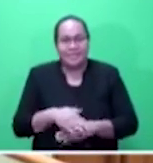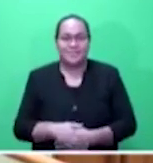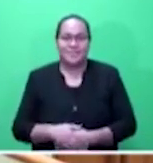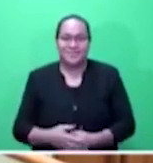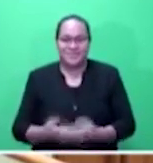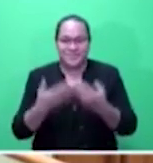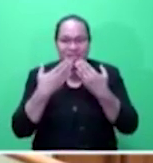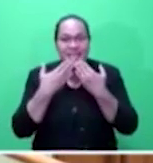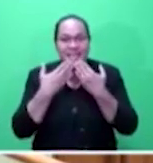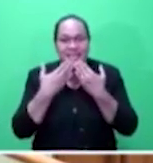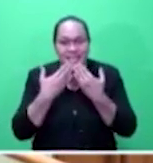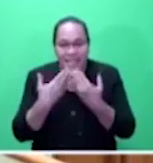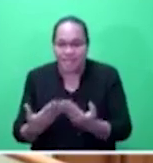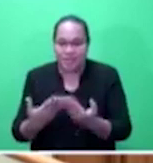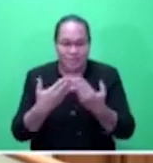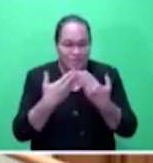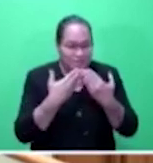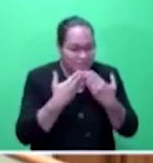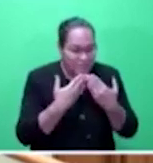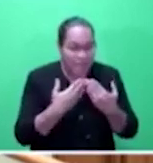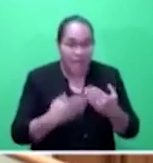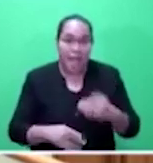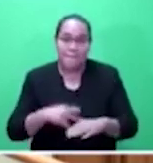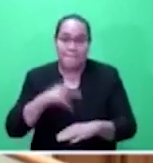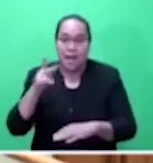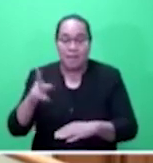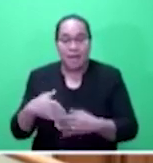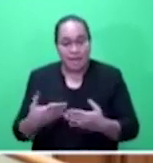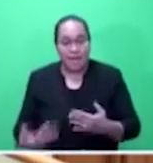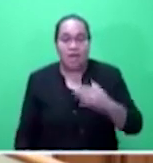Thank you, honourable members. Parliament is now adjourned